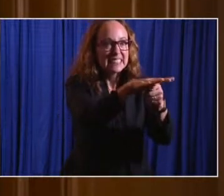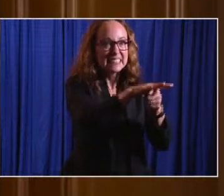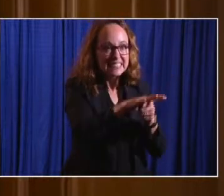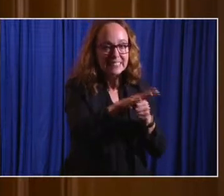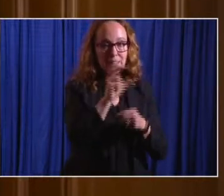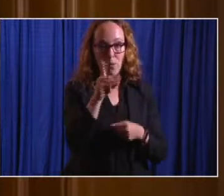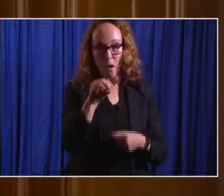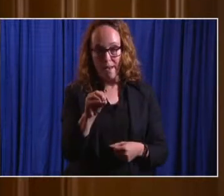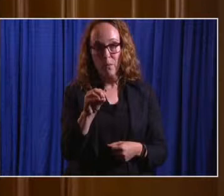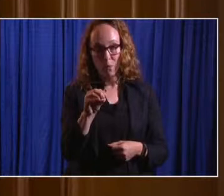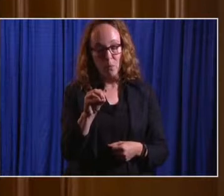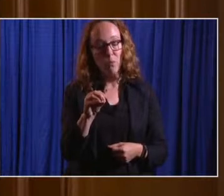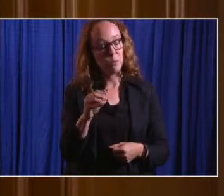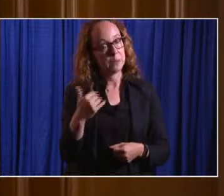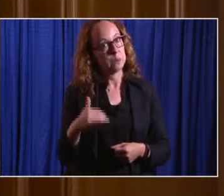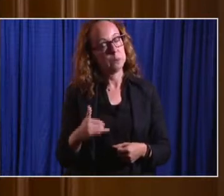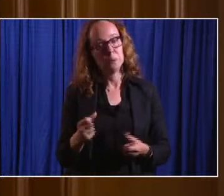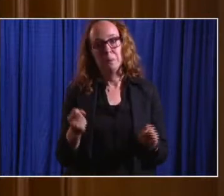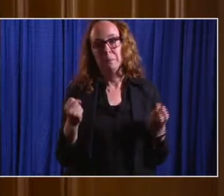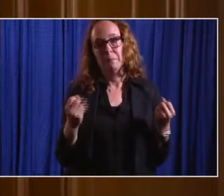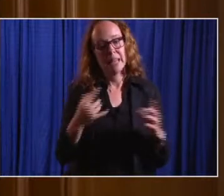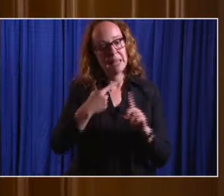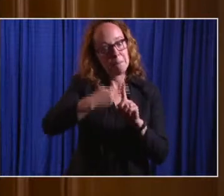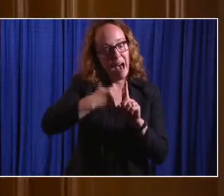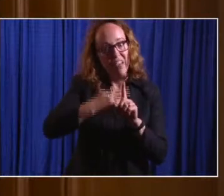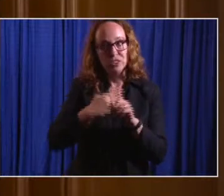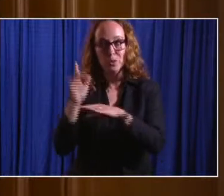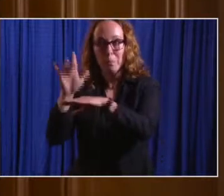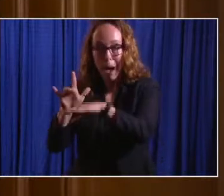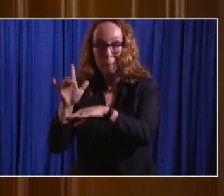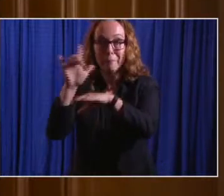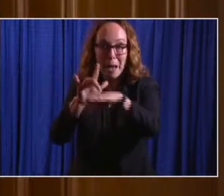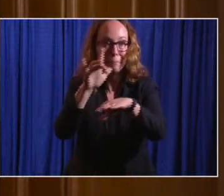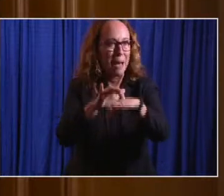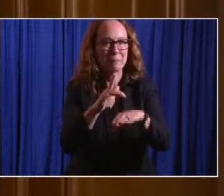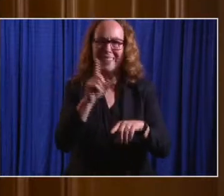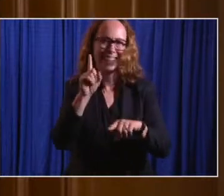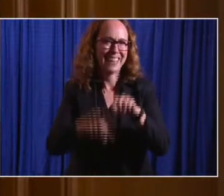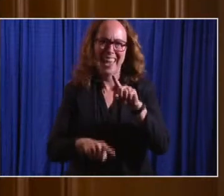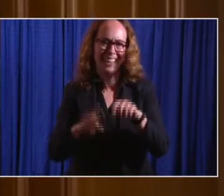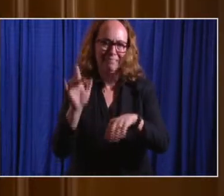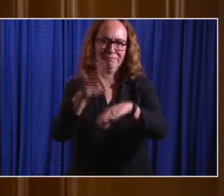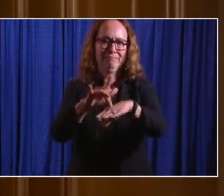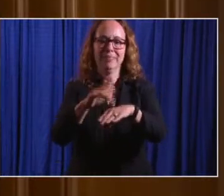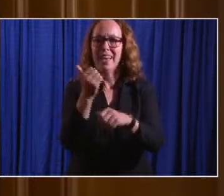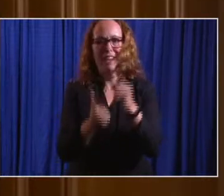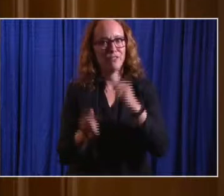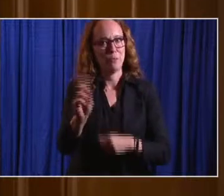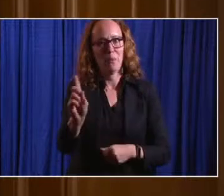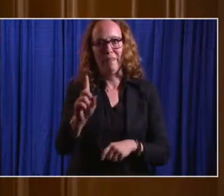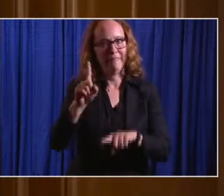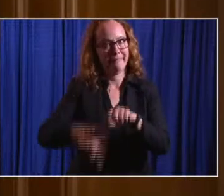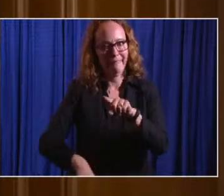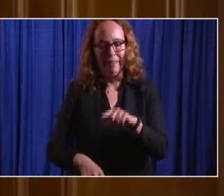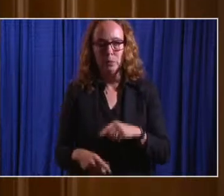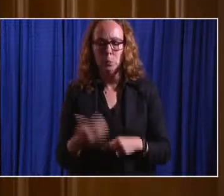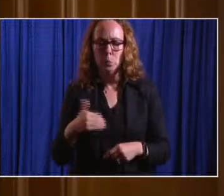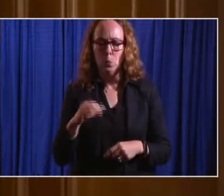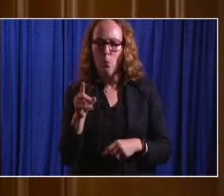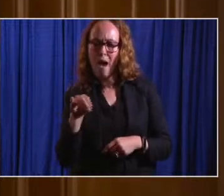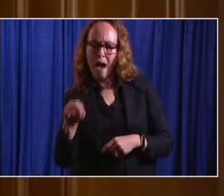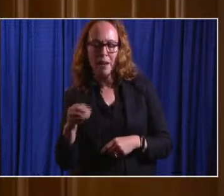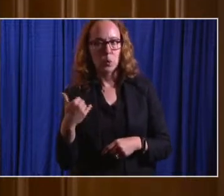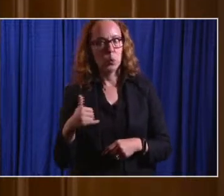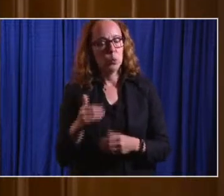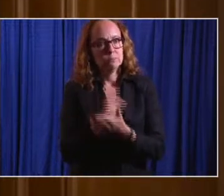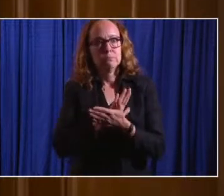take months to see everything. You couldn't get it done in a whole year. Ohio's got so many wonderful things to see. We